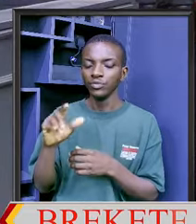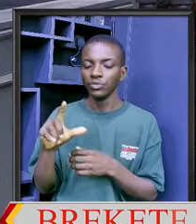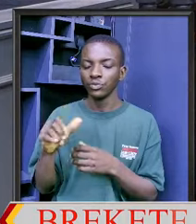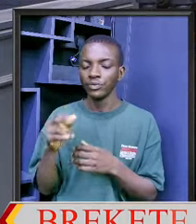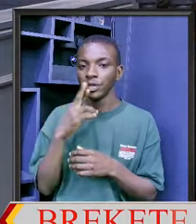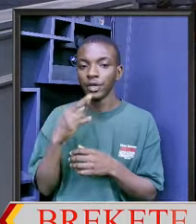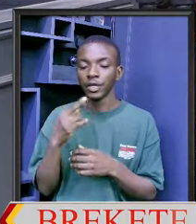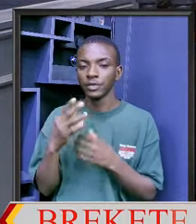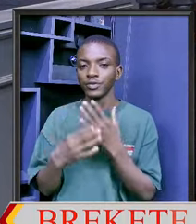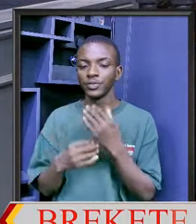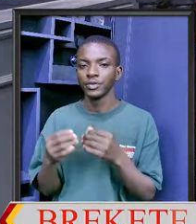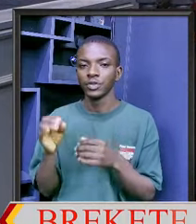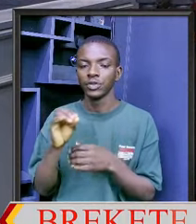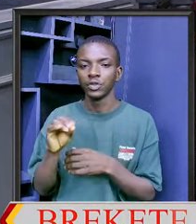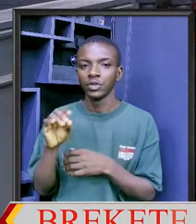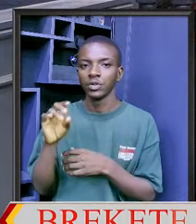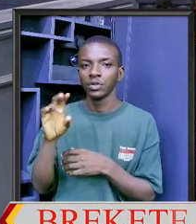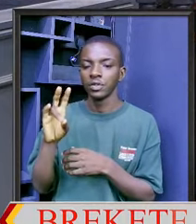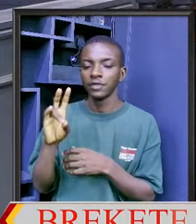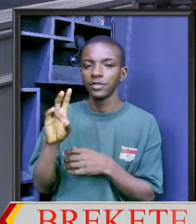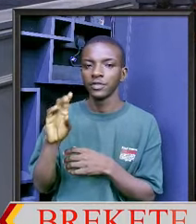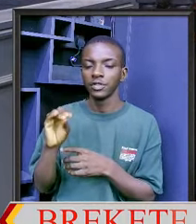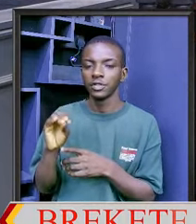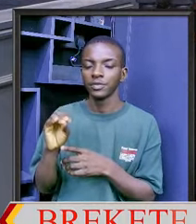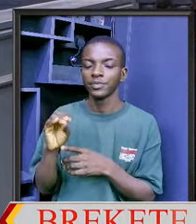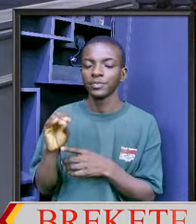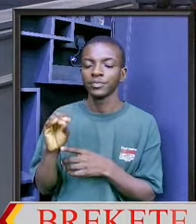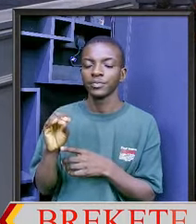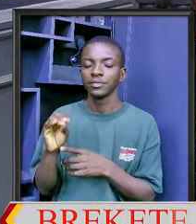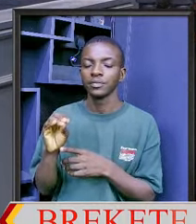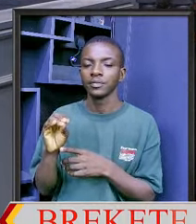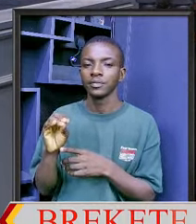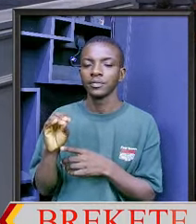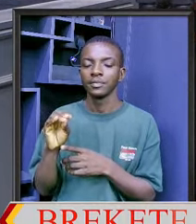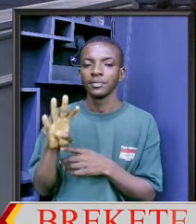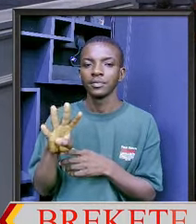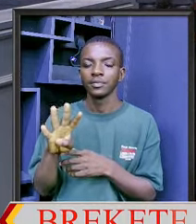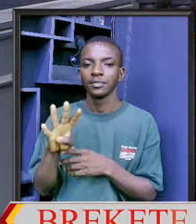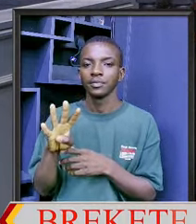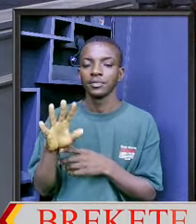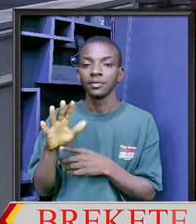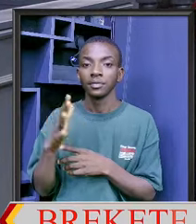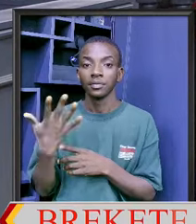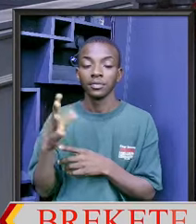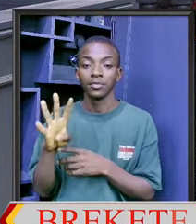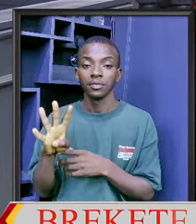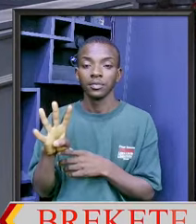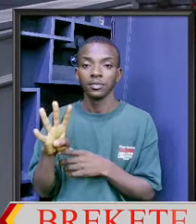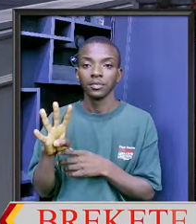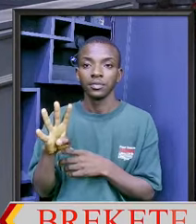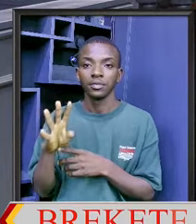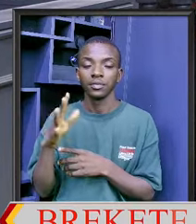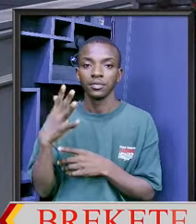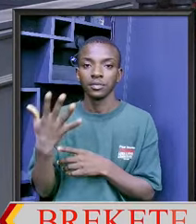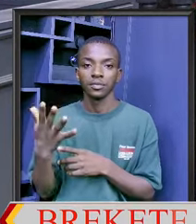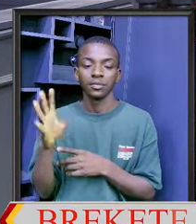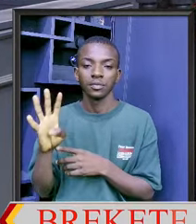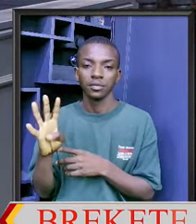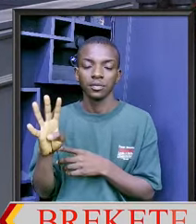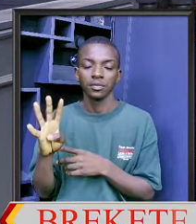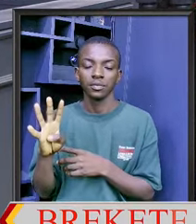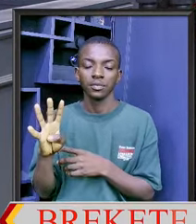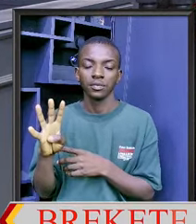for red oil is 070 54 Mm-hmm. Another 54